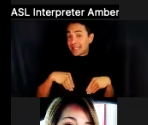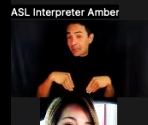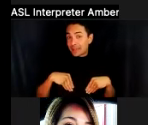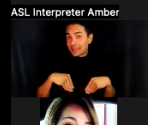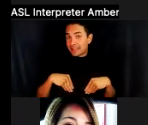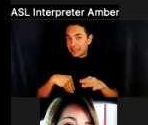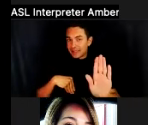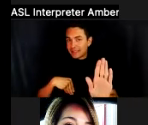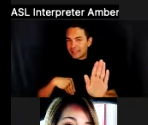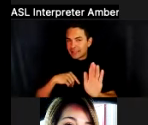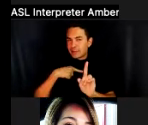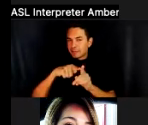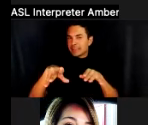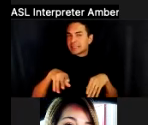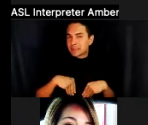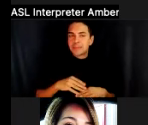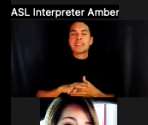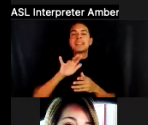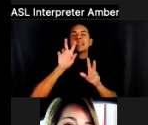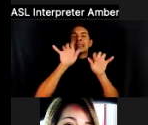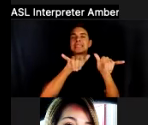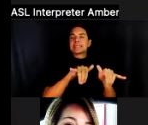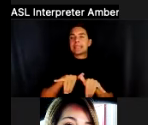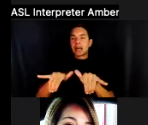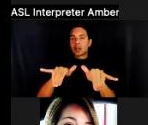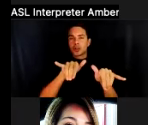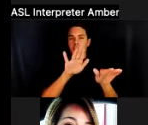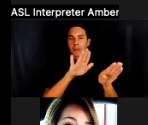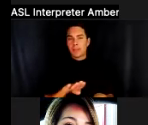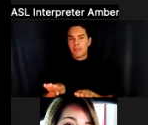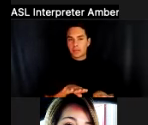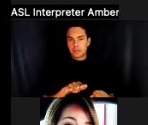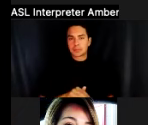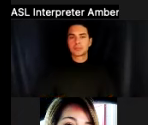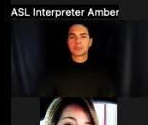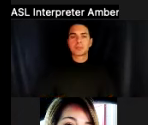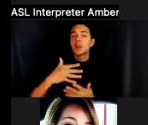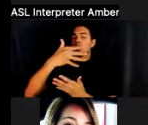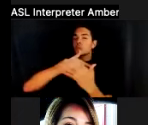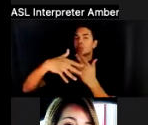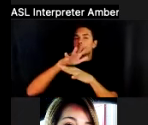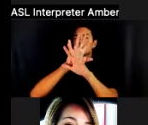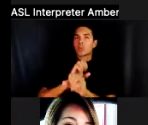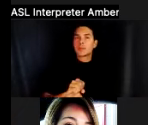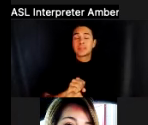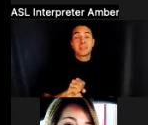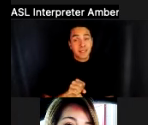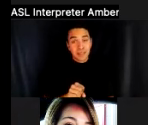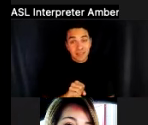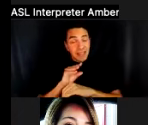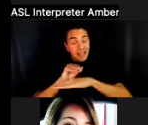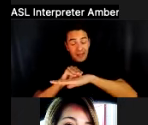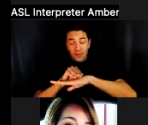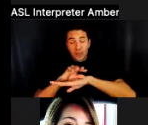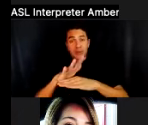they are standards of behavior. So social norms are really heavily influenced by things like